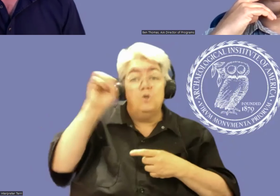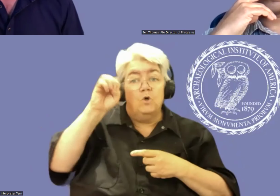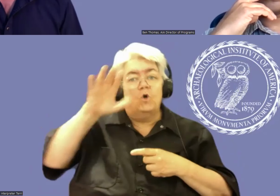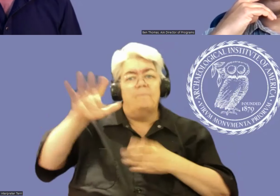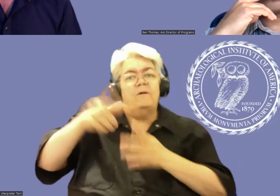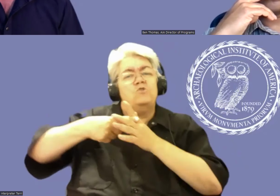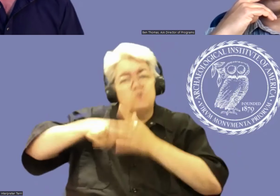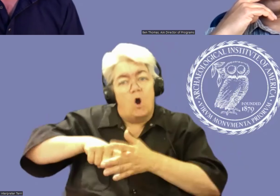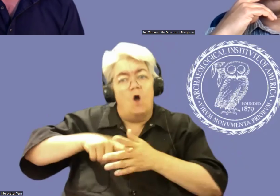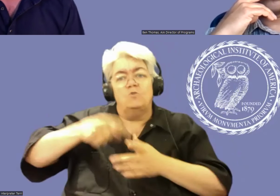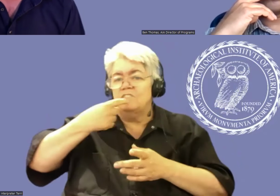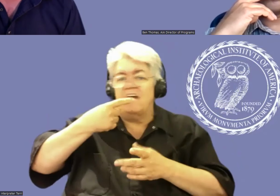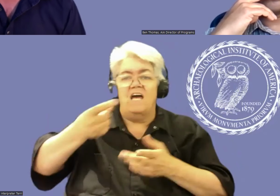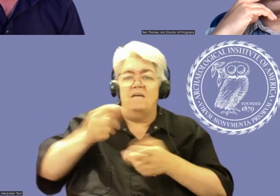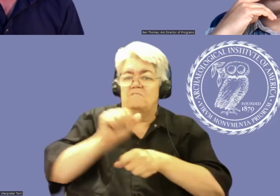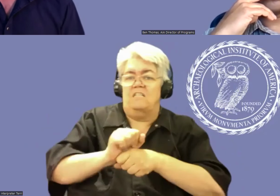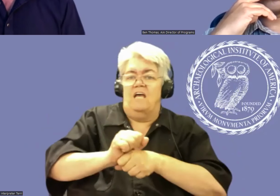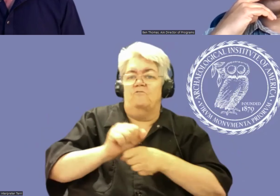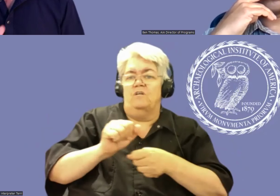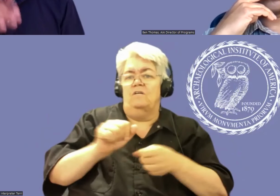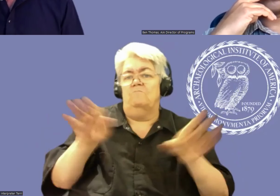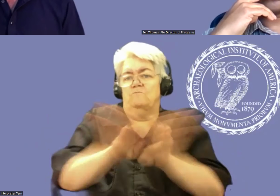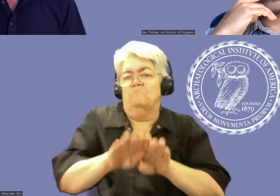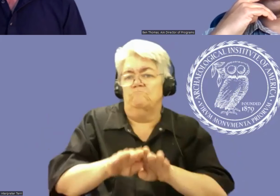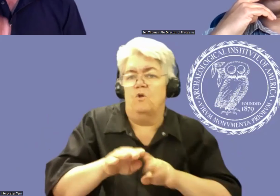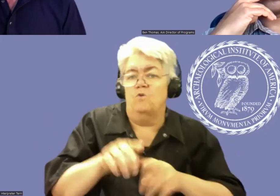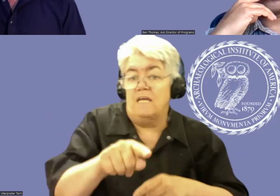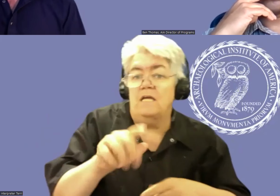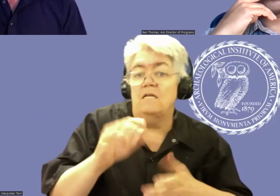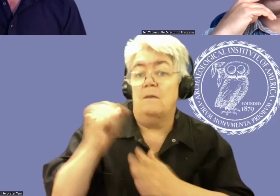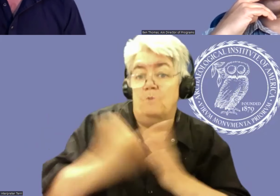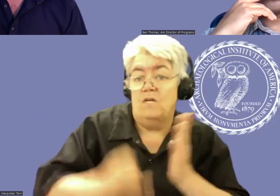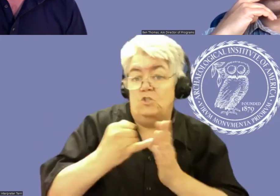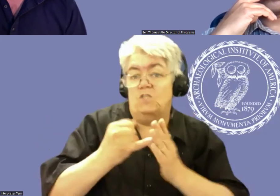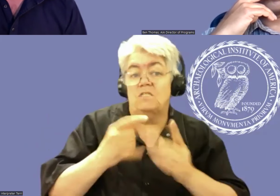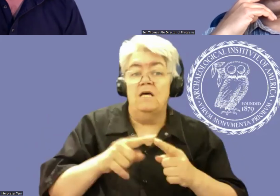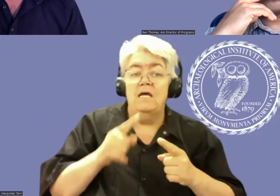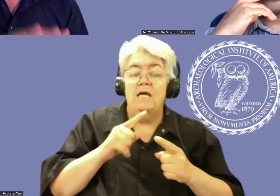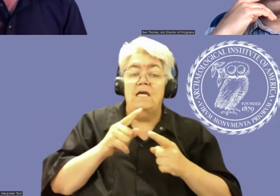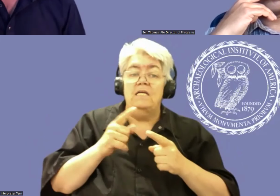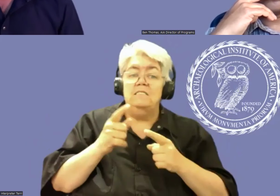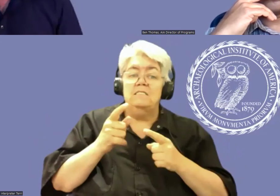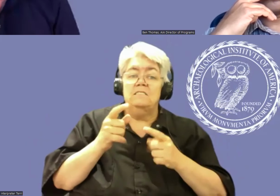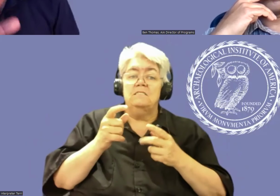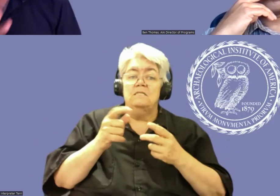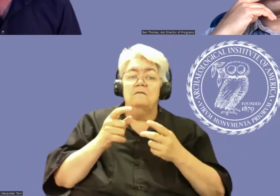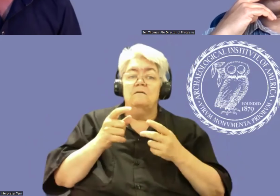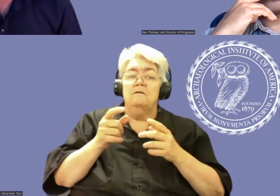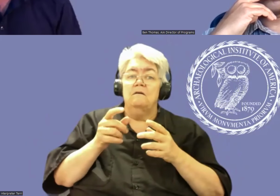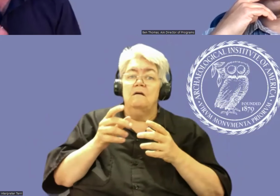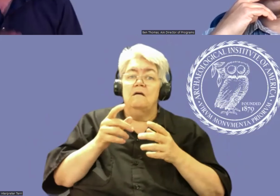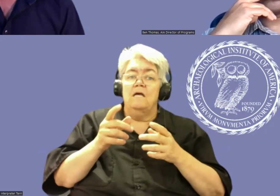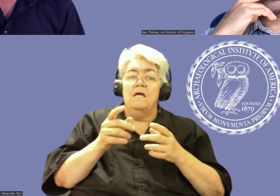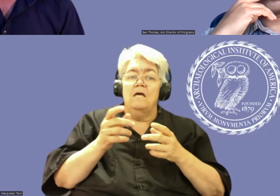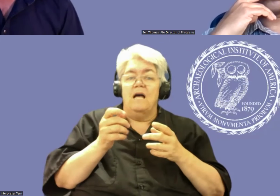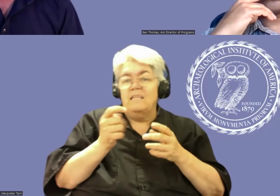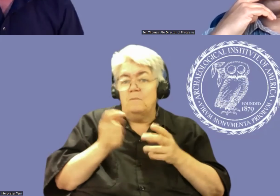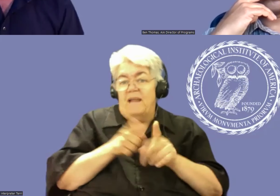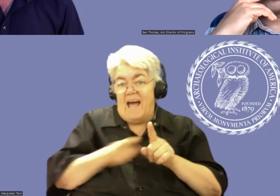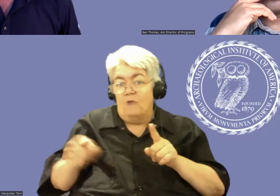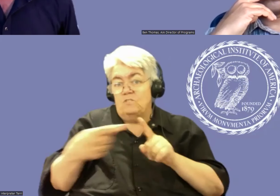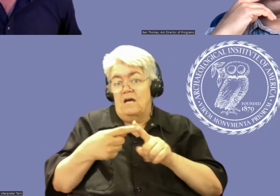at which slavery is being abolished in, in Mauritius. It's a little bit after the trade and slavery has been abolished, but which sort of fits with that